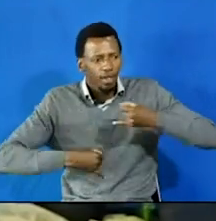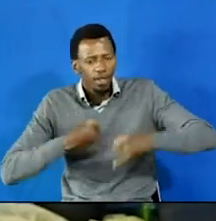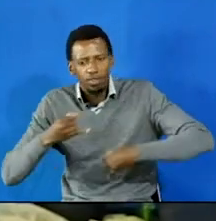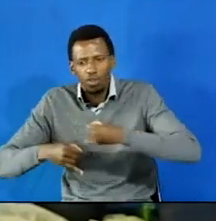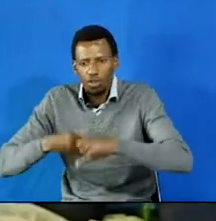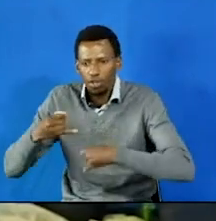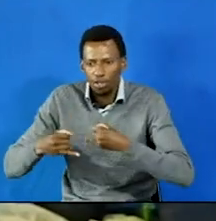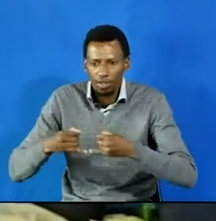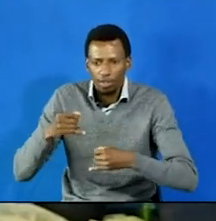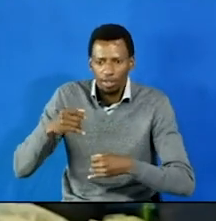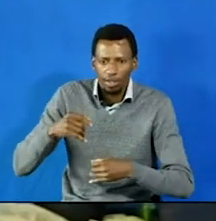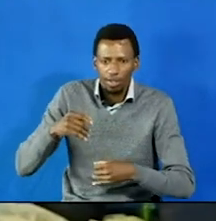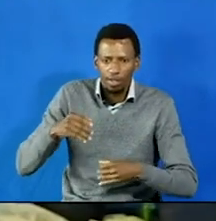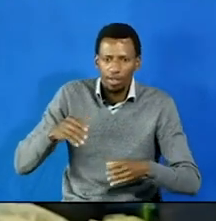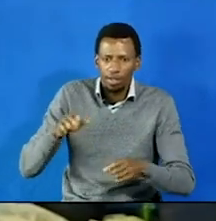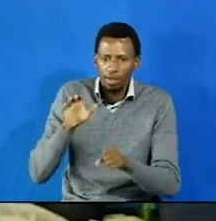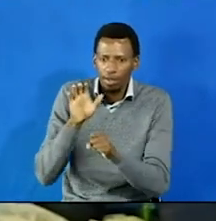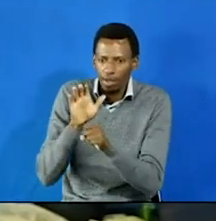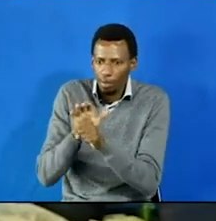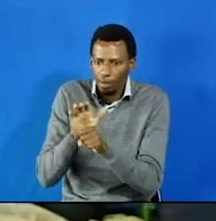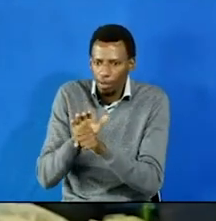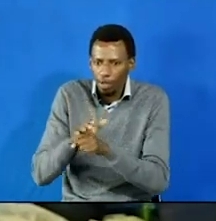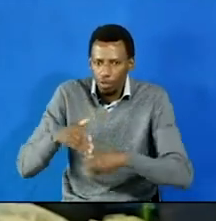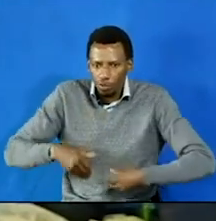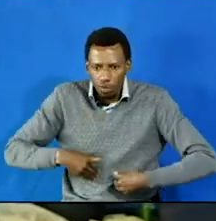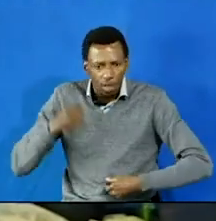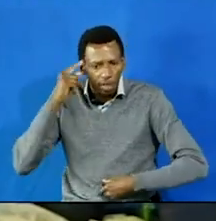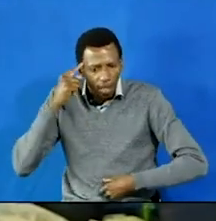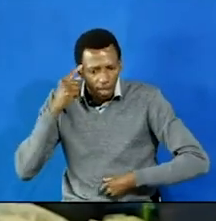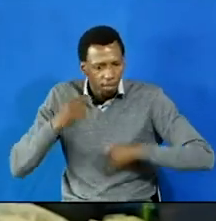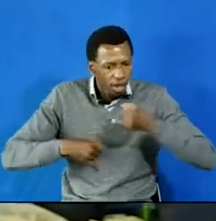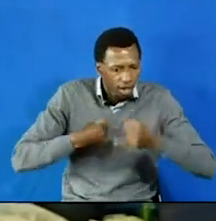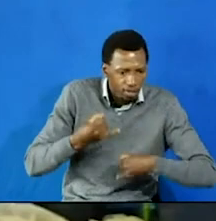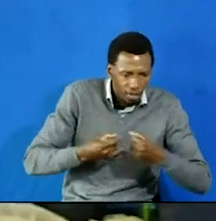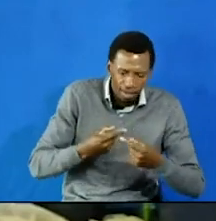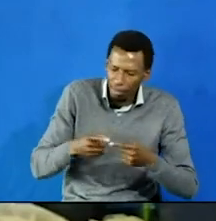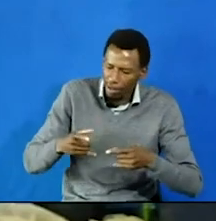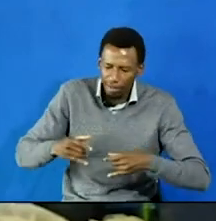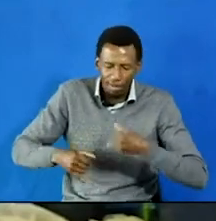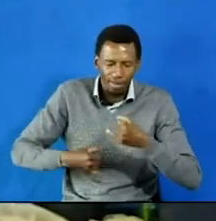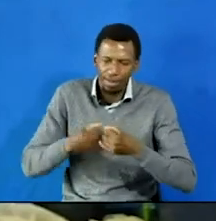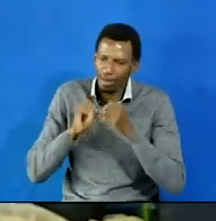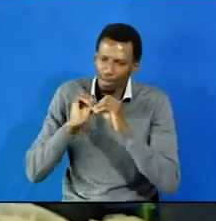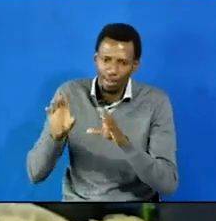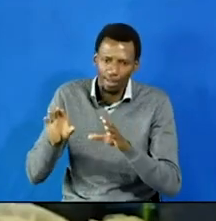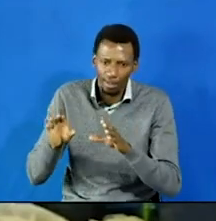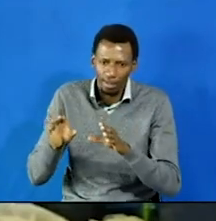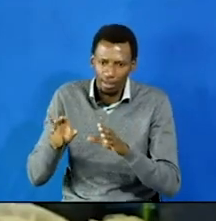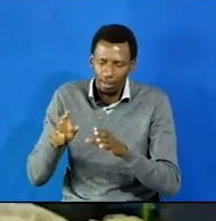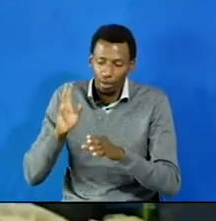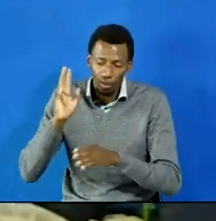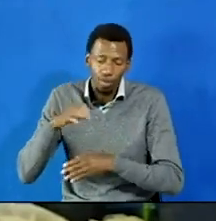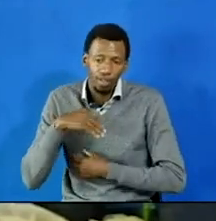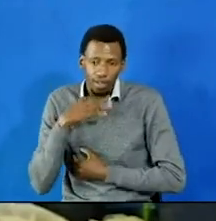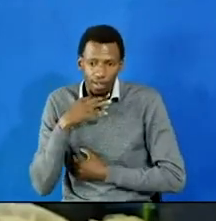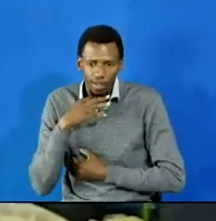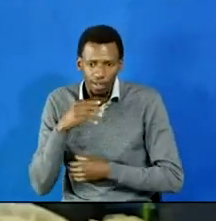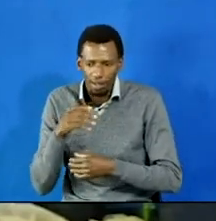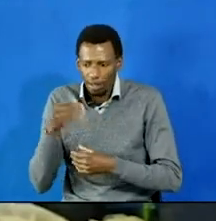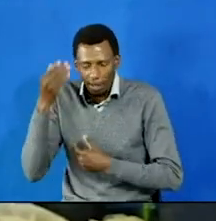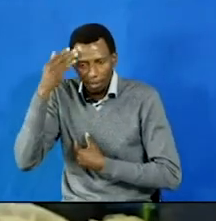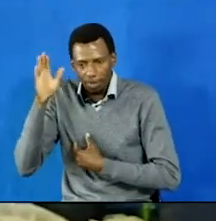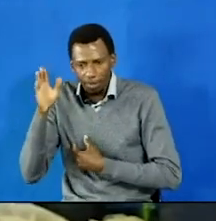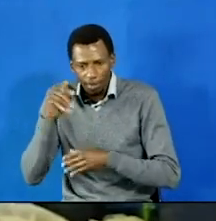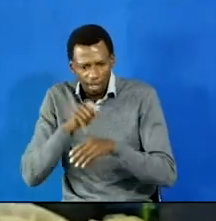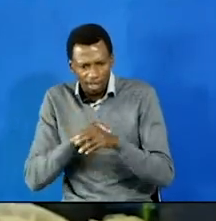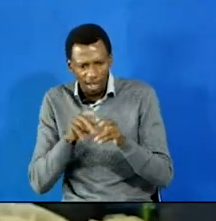quotes. They are not having fun. They are just perishing. They are just dying. But they don't know. When they look at you in church, they think